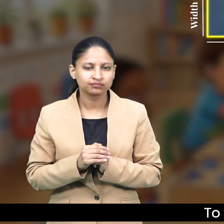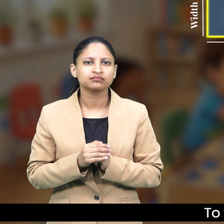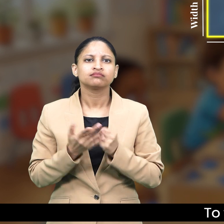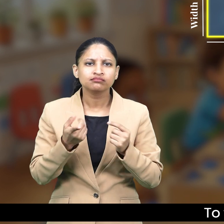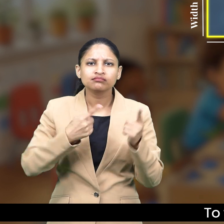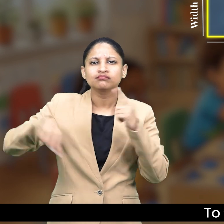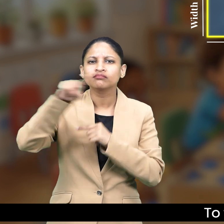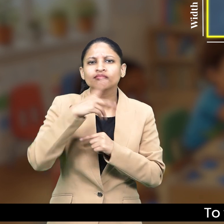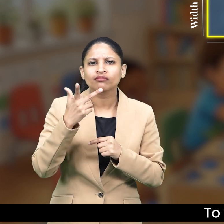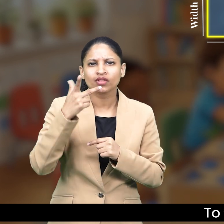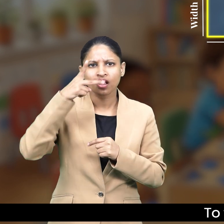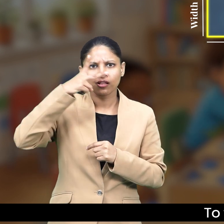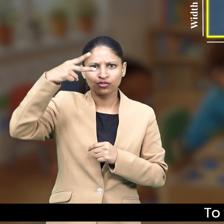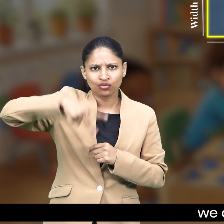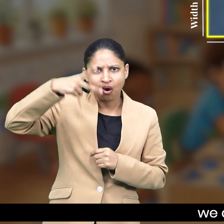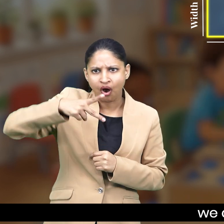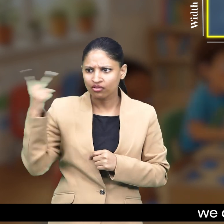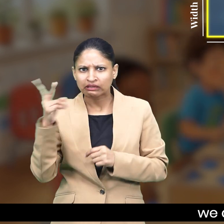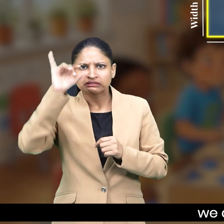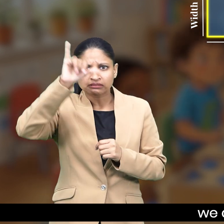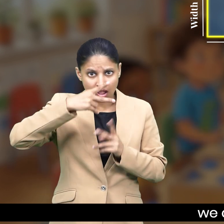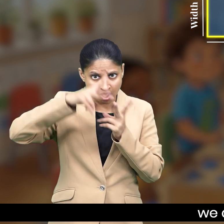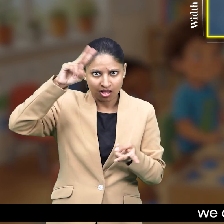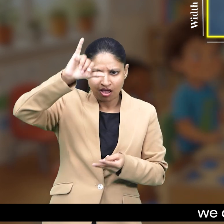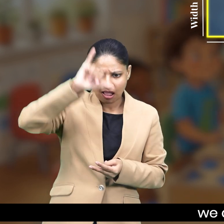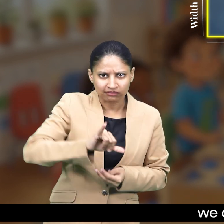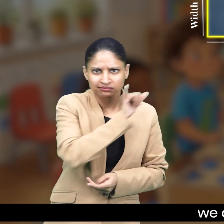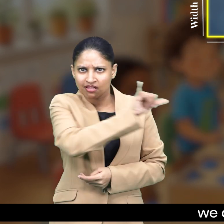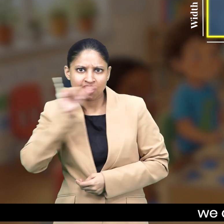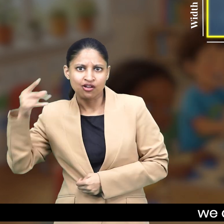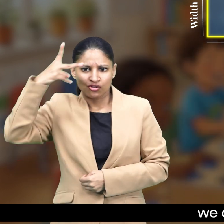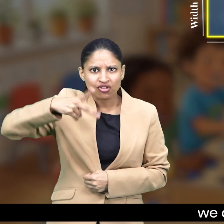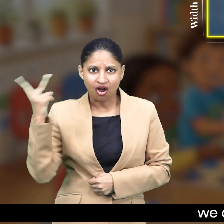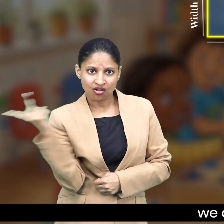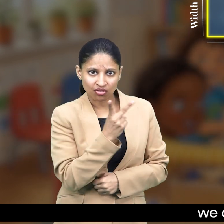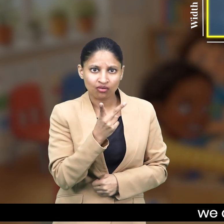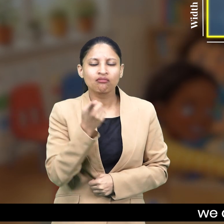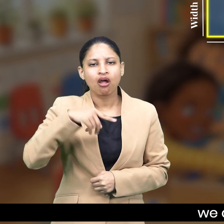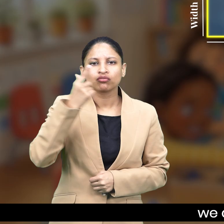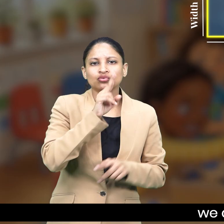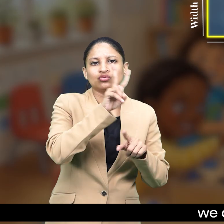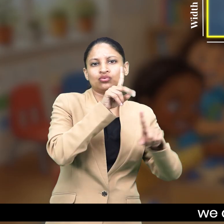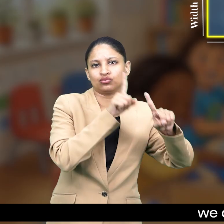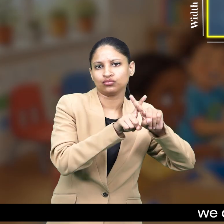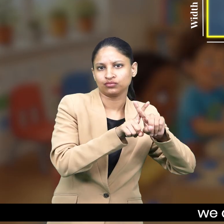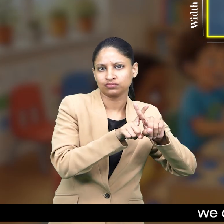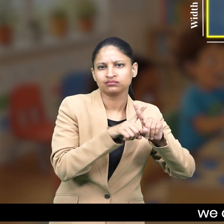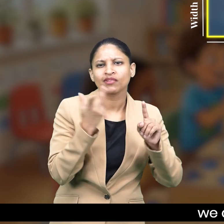To find the perimeter, we add length plus width